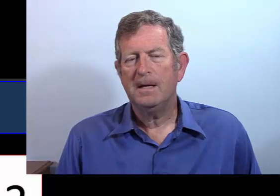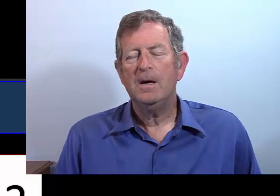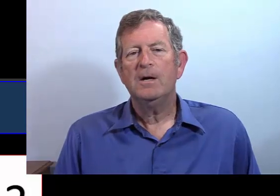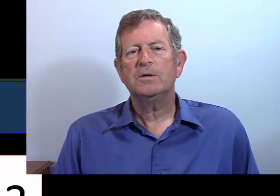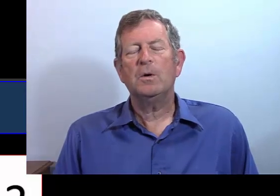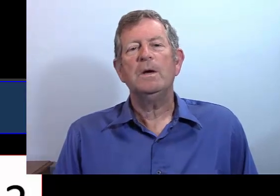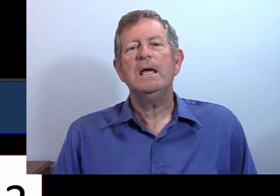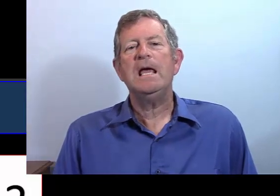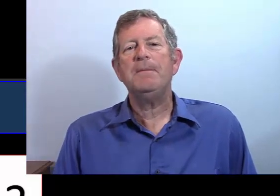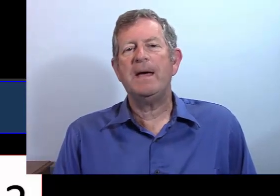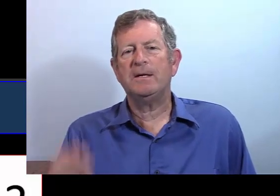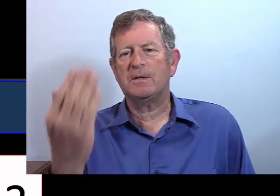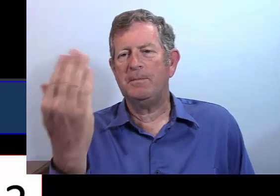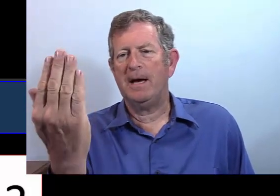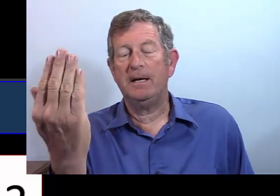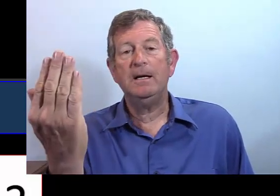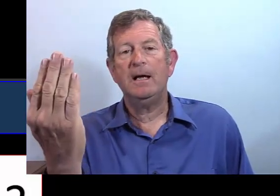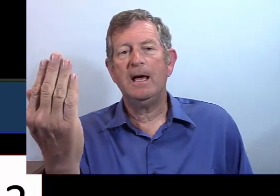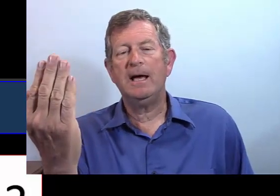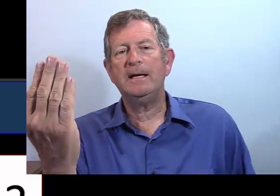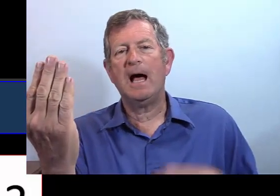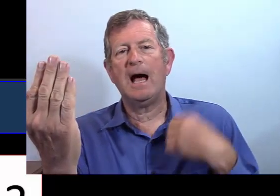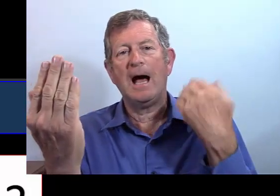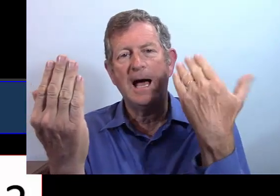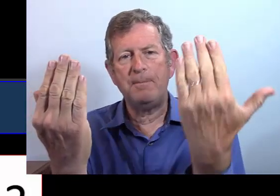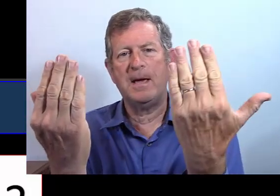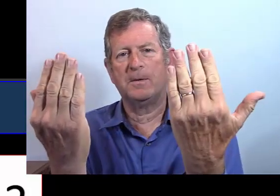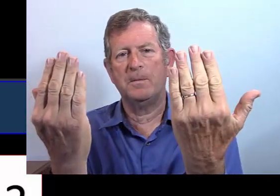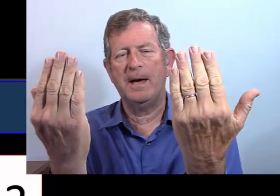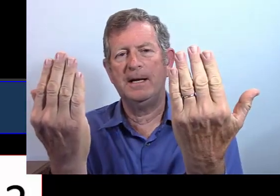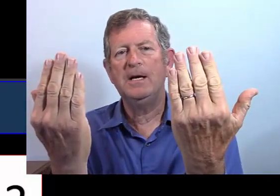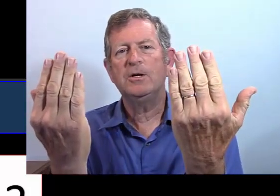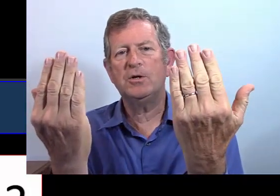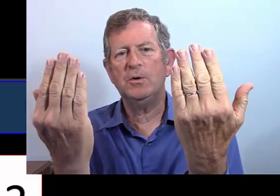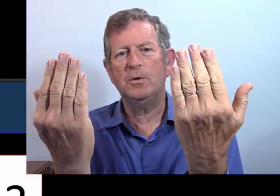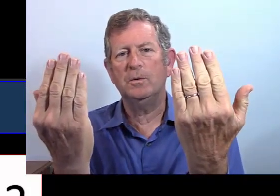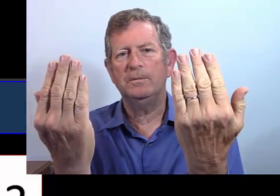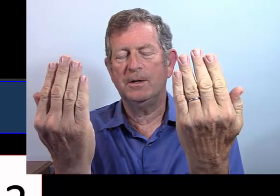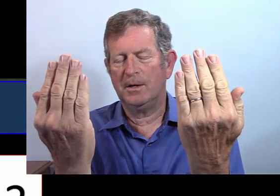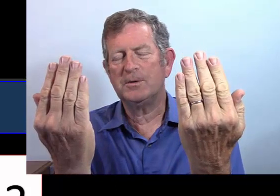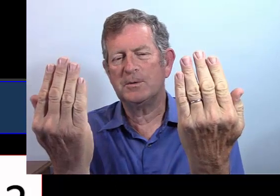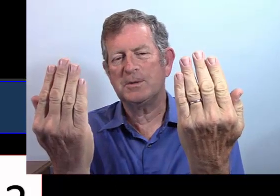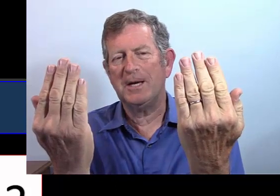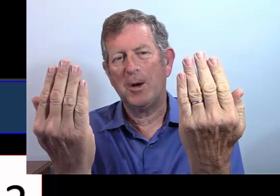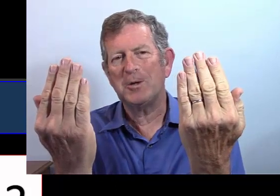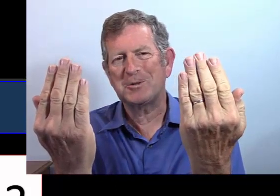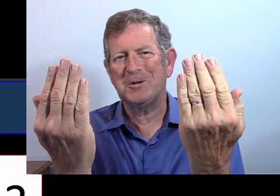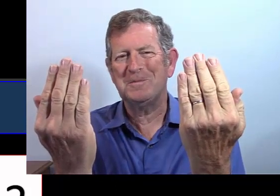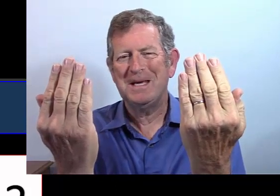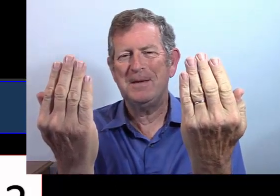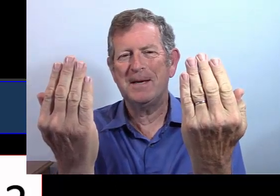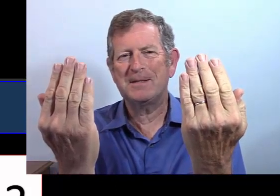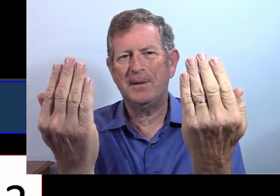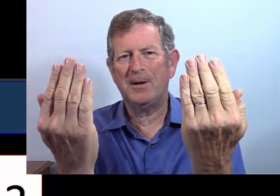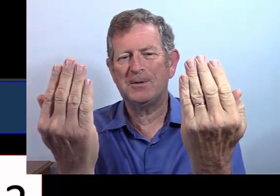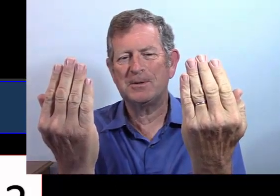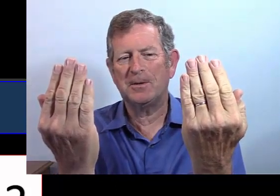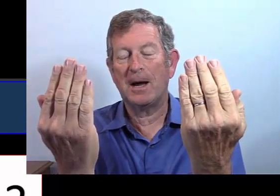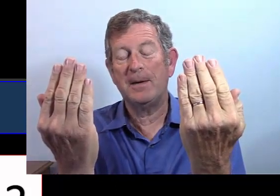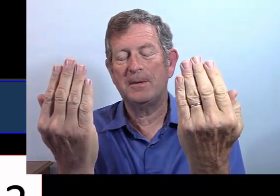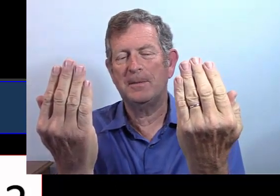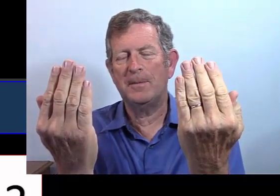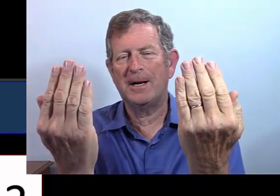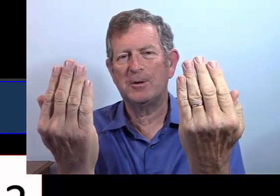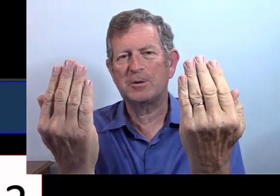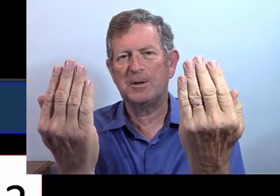bed too. So he makes the bed, and I make the bed too. You can also say also. He makes the bed also,